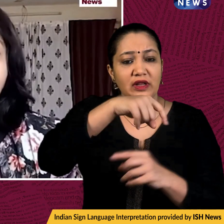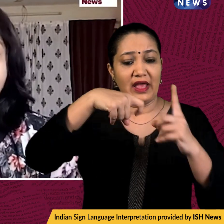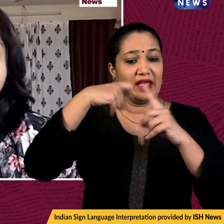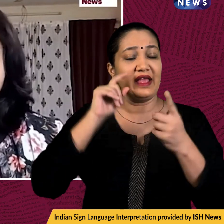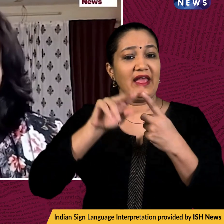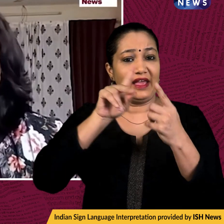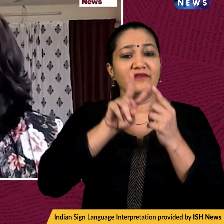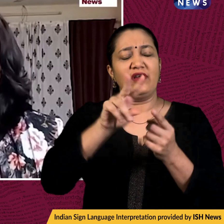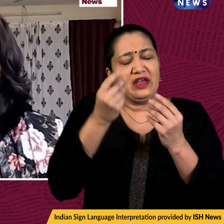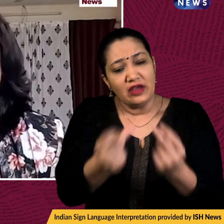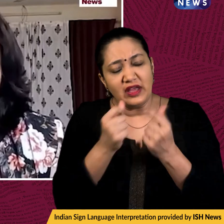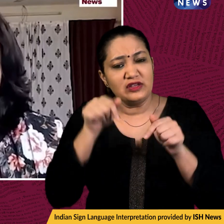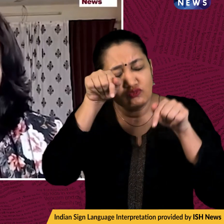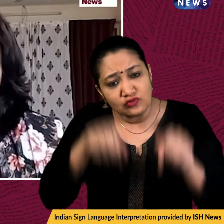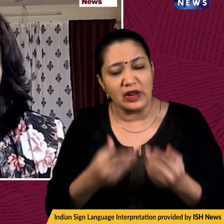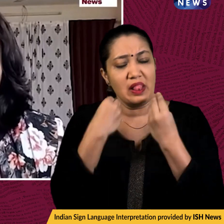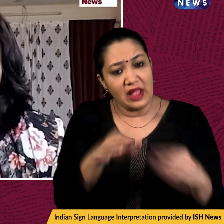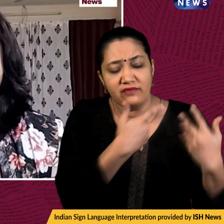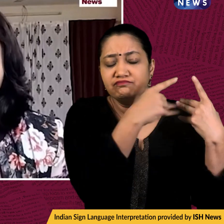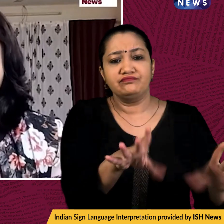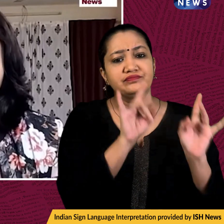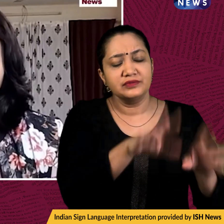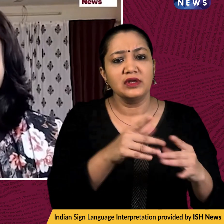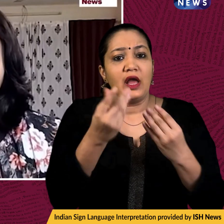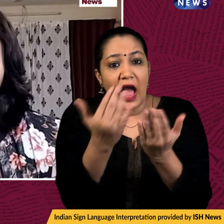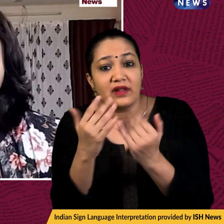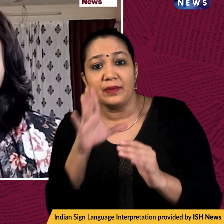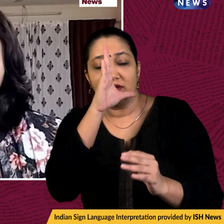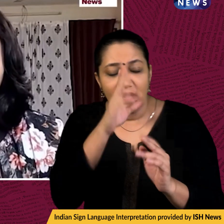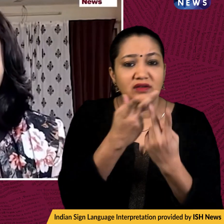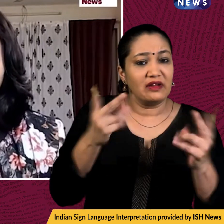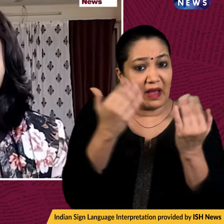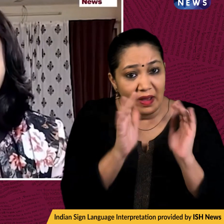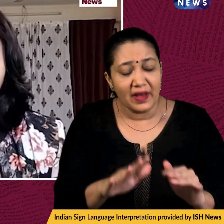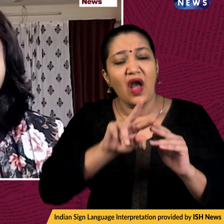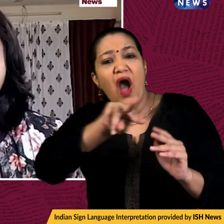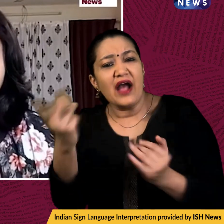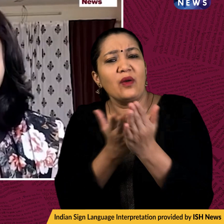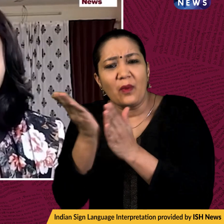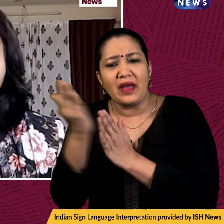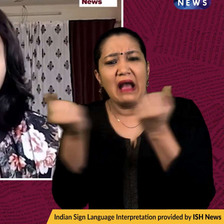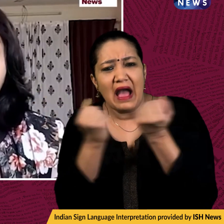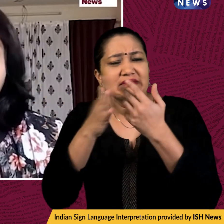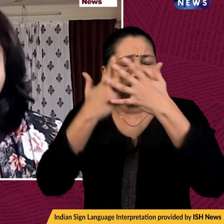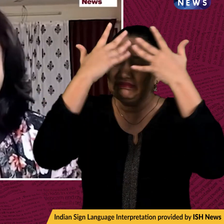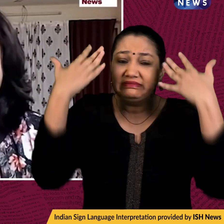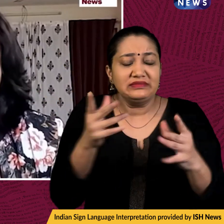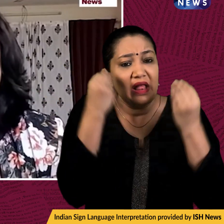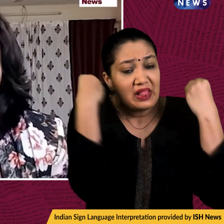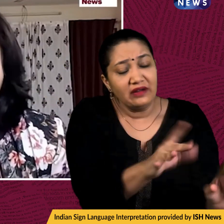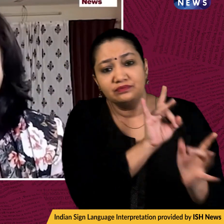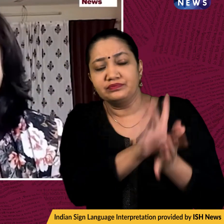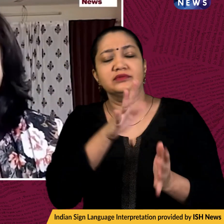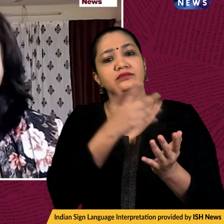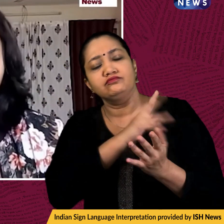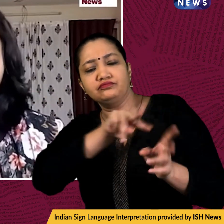advised to leave Kyiv urgently today, preferably by available trains or through any other means available, end quote.